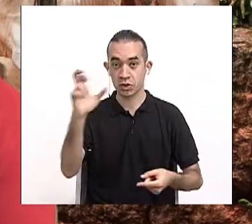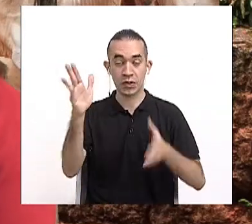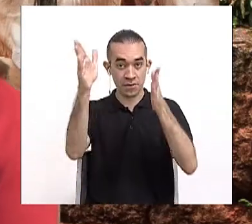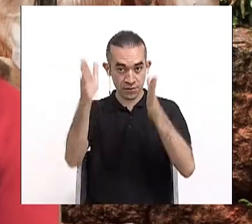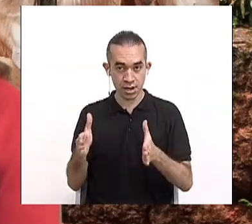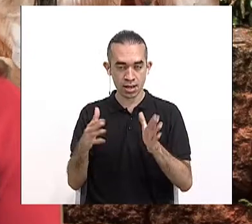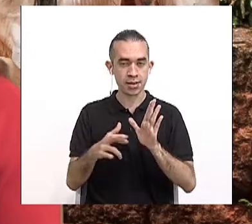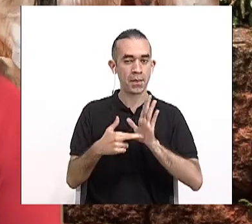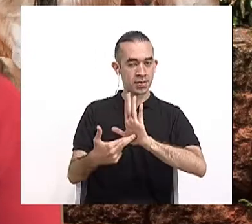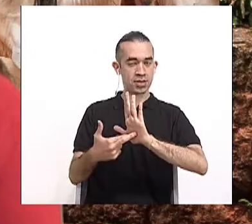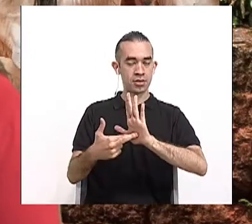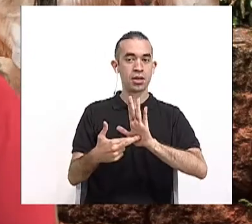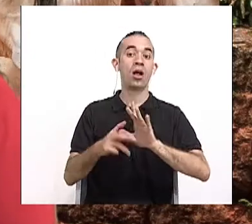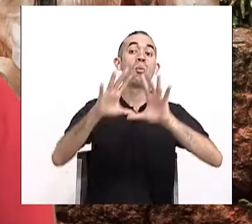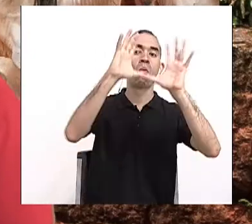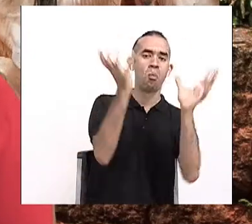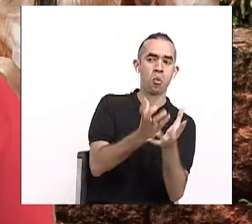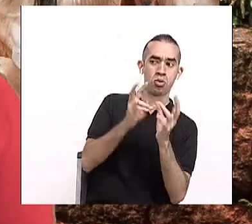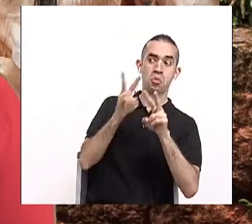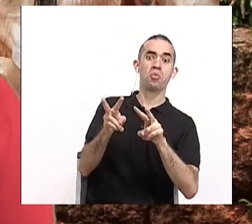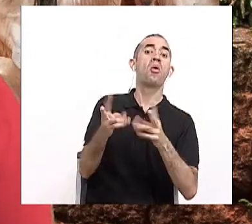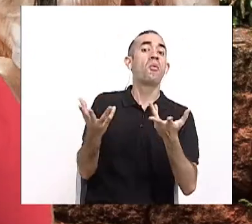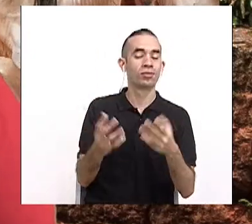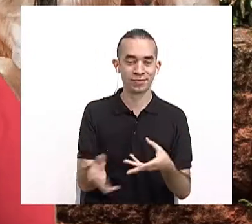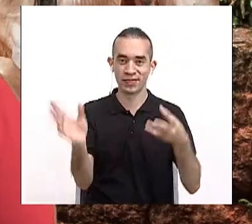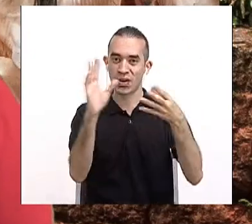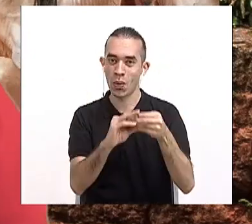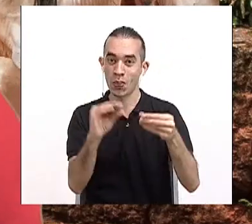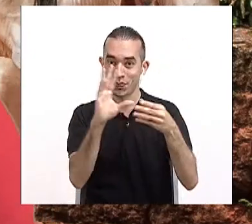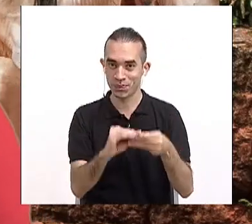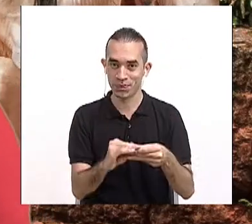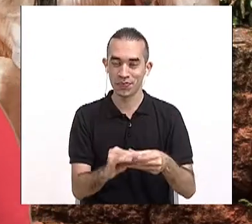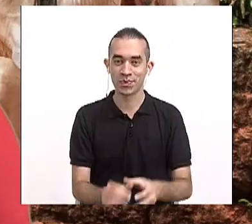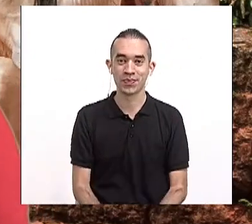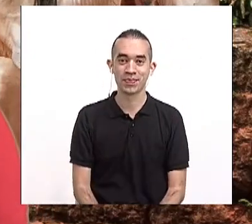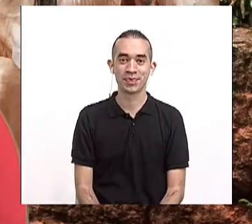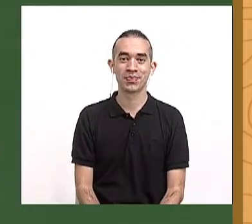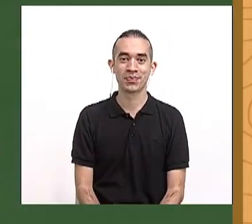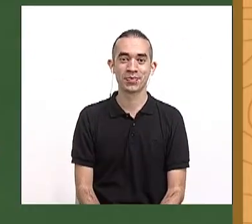people around the world. So I'm gonna tell you that.